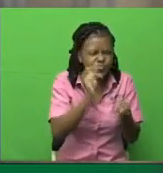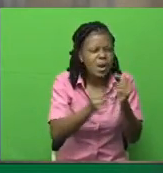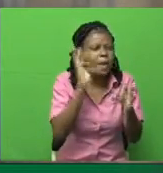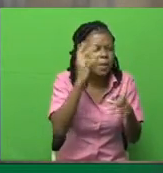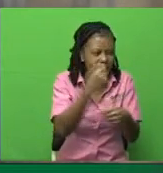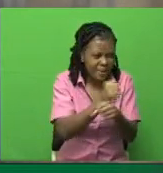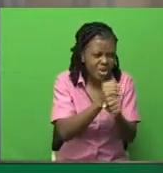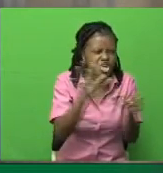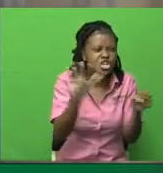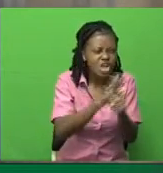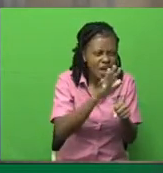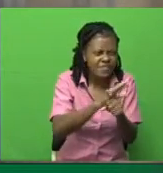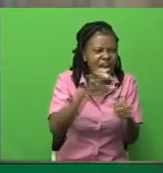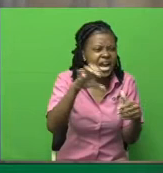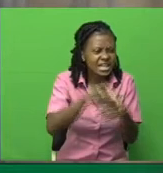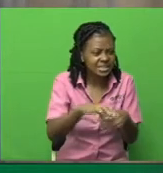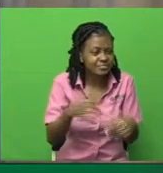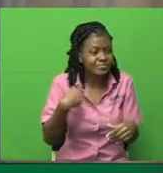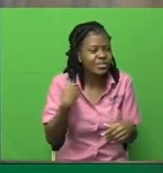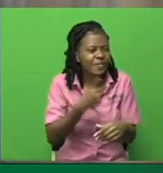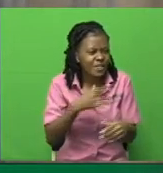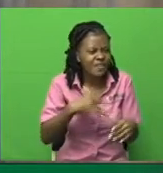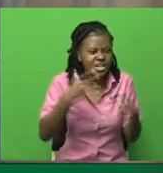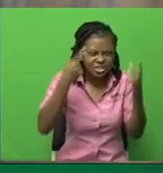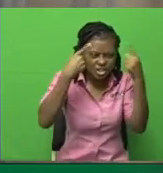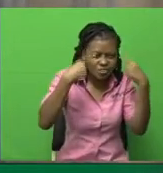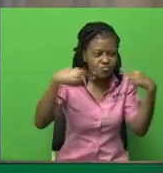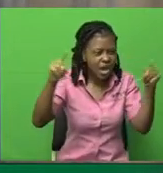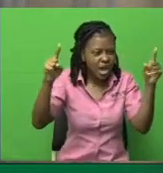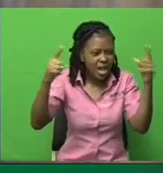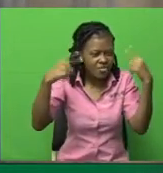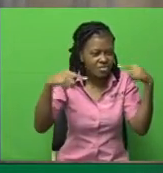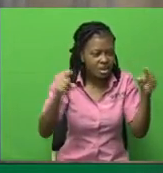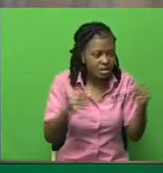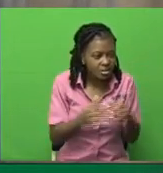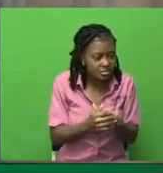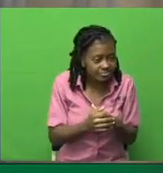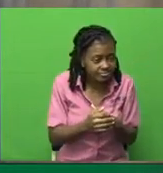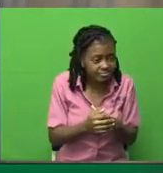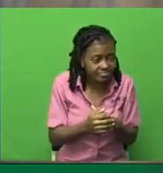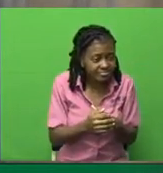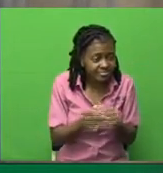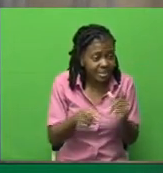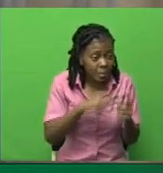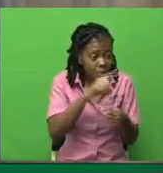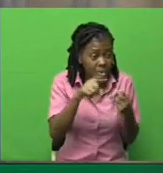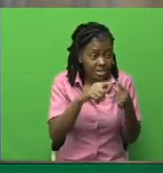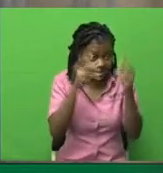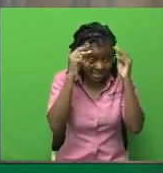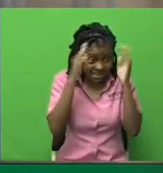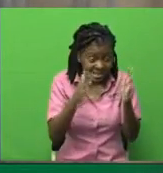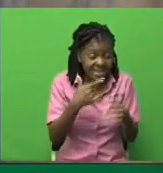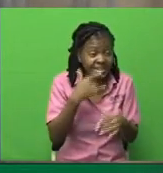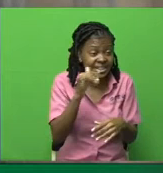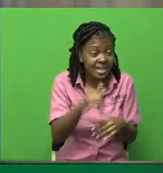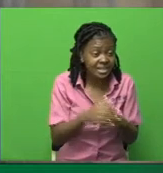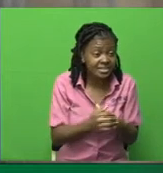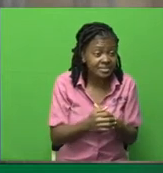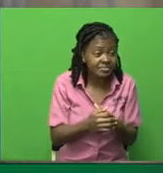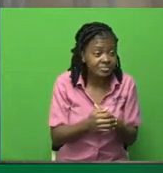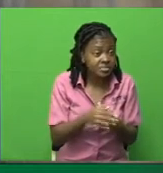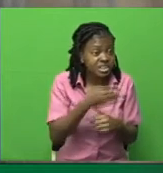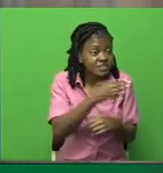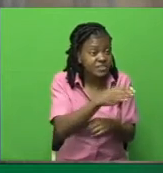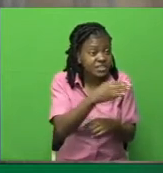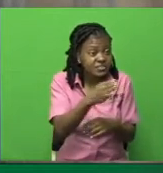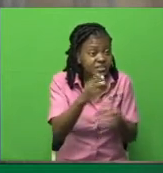truly rich and while the Minnesota saying that ammonia methanol and then she plants right